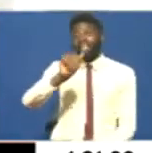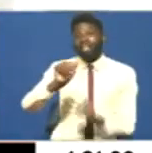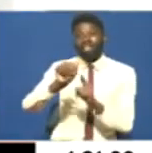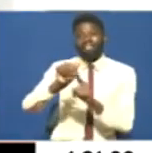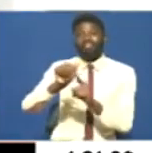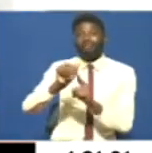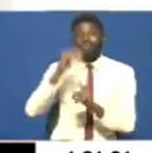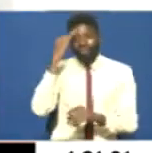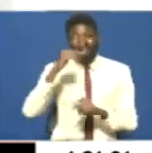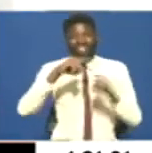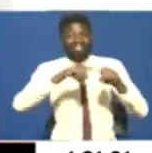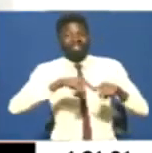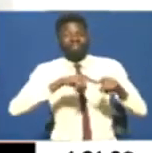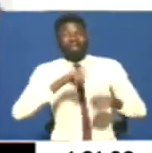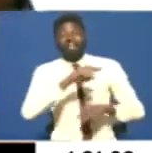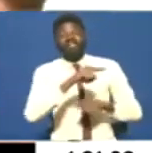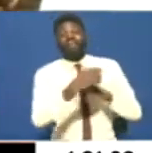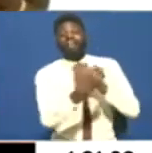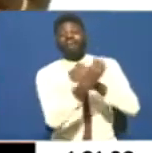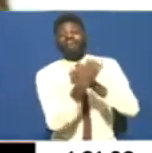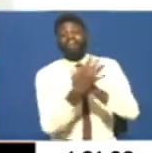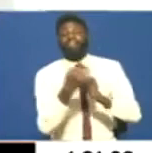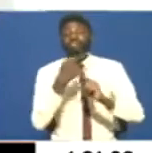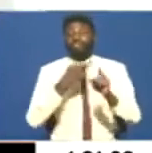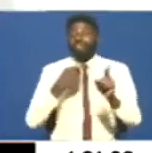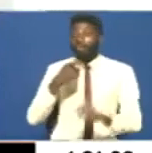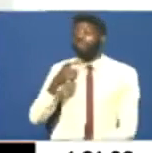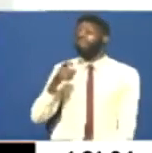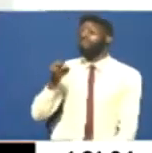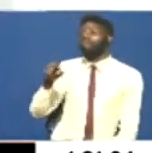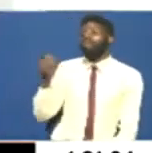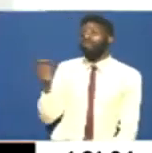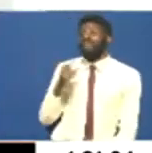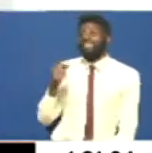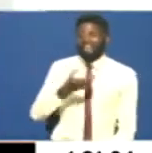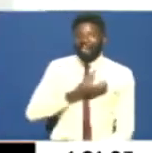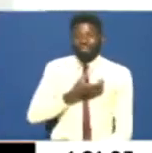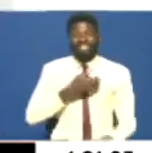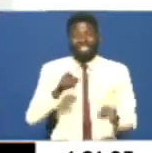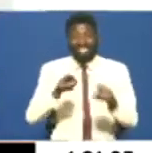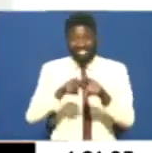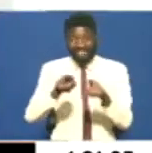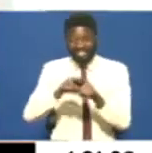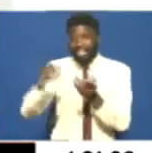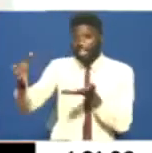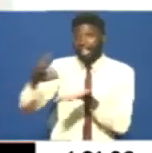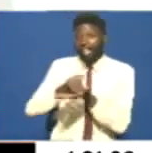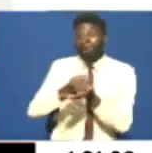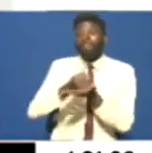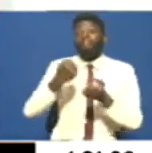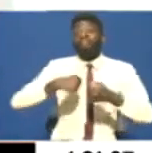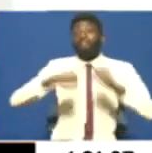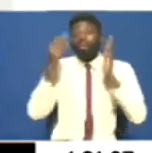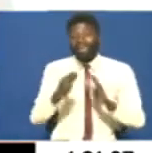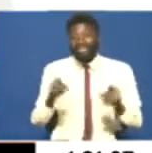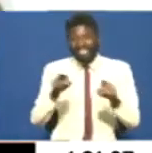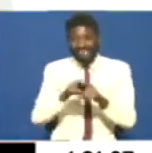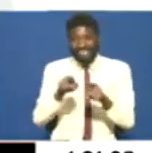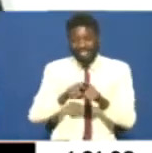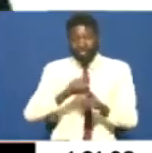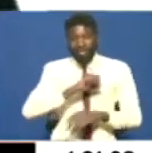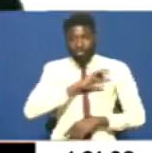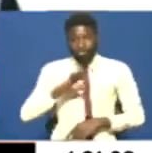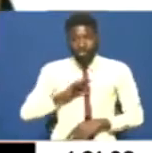from the wages council. And also employers, employees use that in terms of